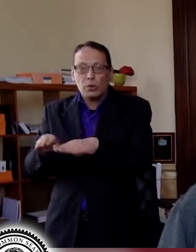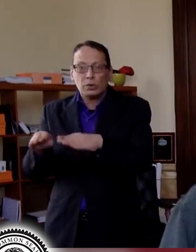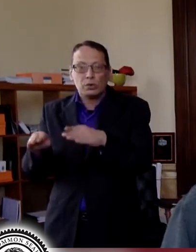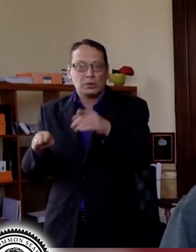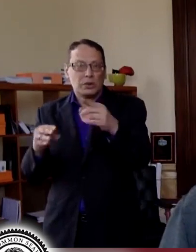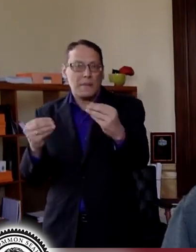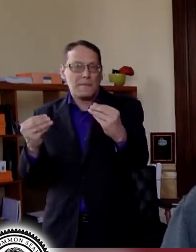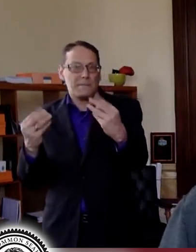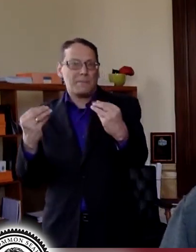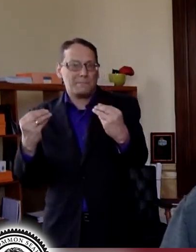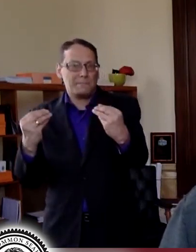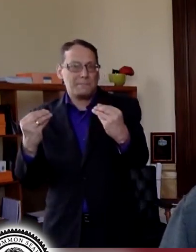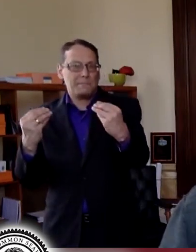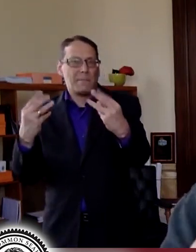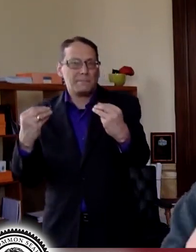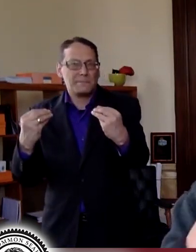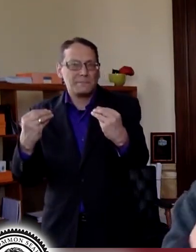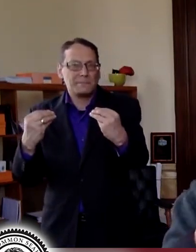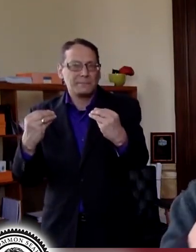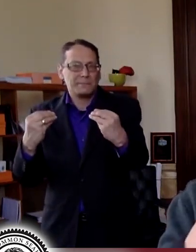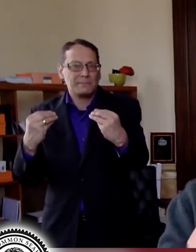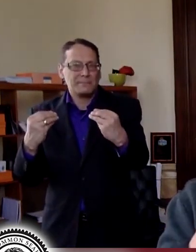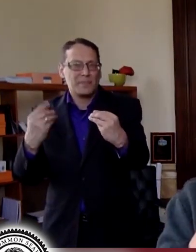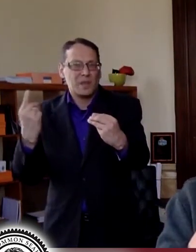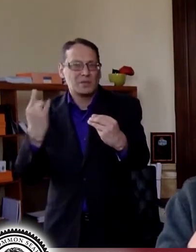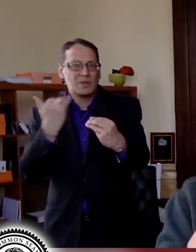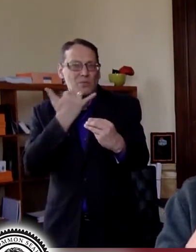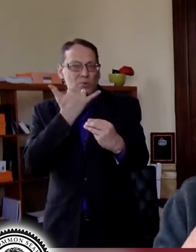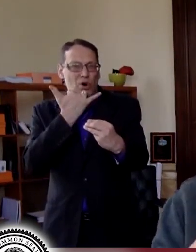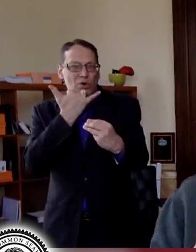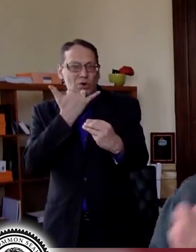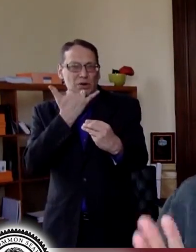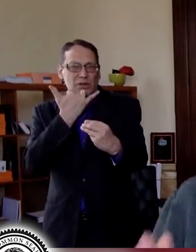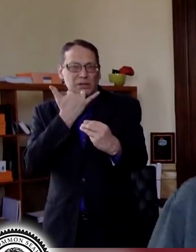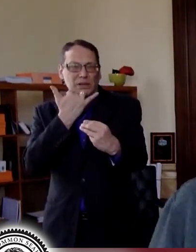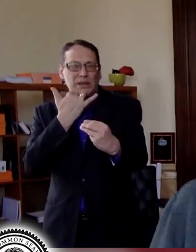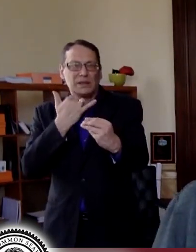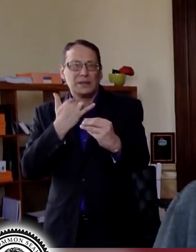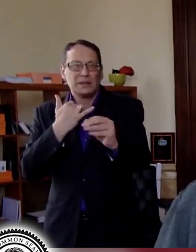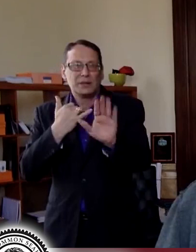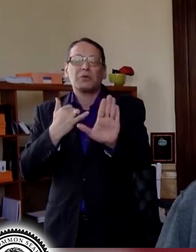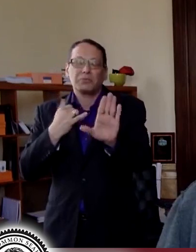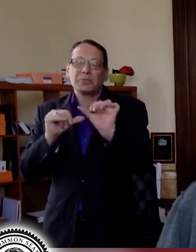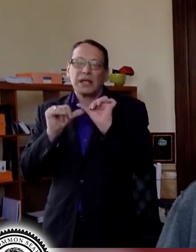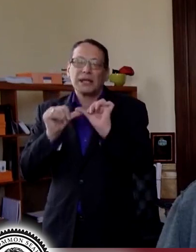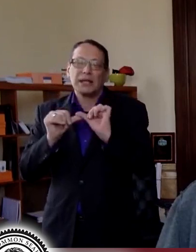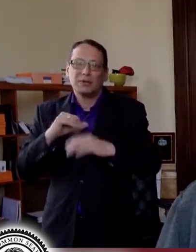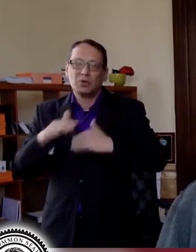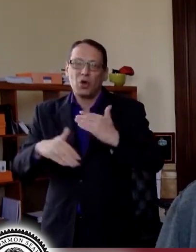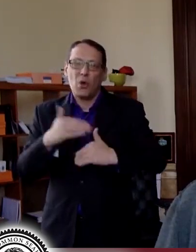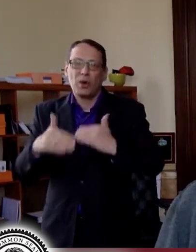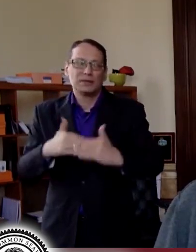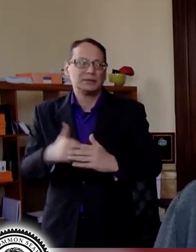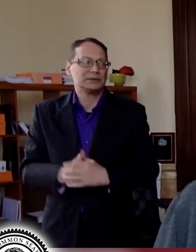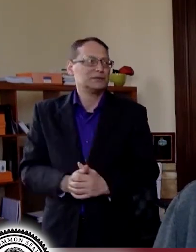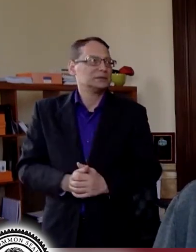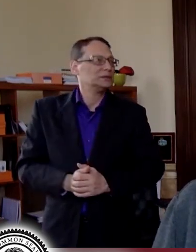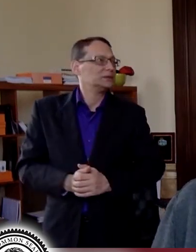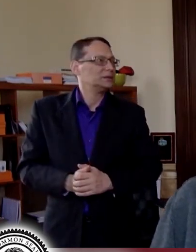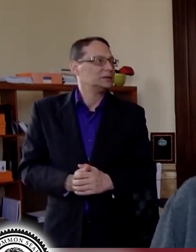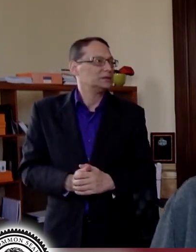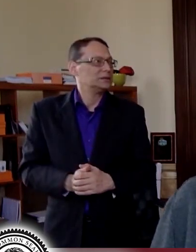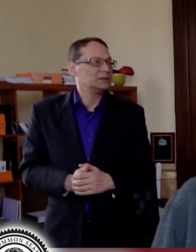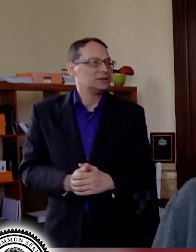screen keeps jumping. Is there something we can, well, we're going to keep going. It looks like we got a little, I don't